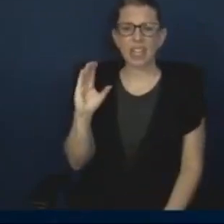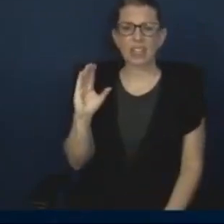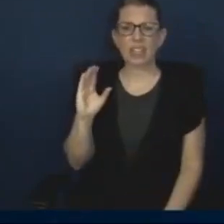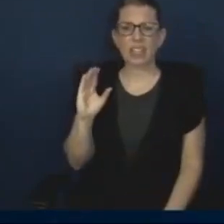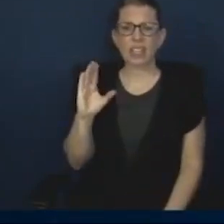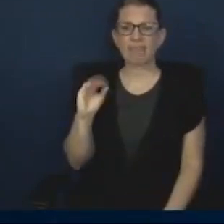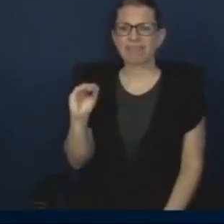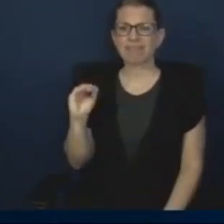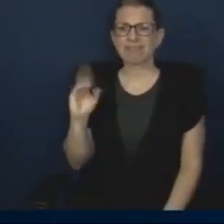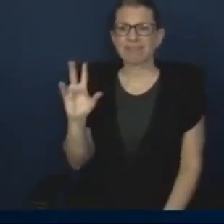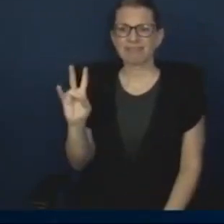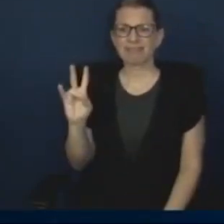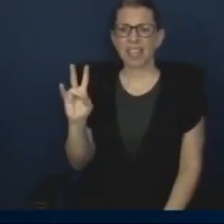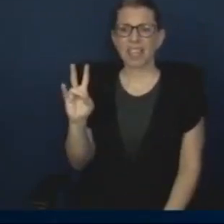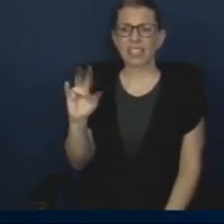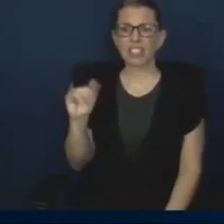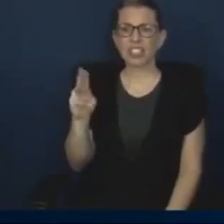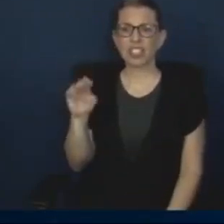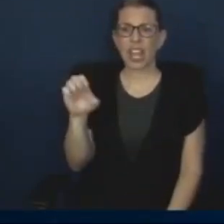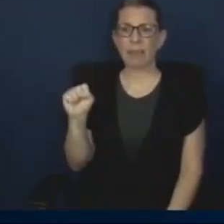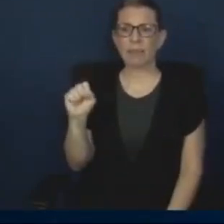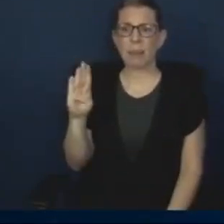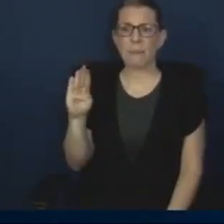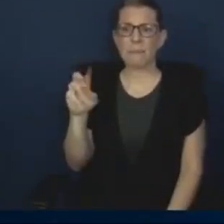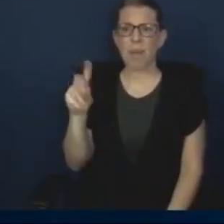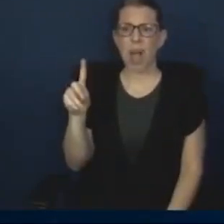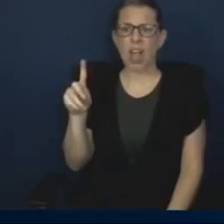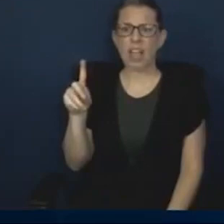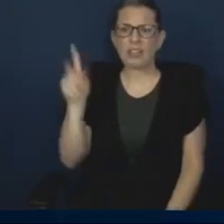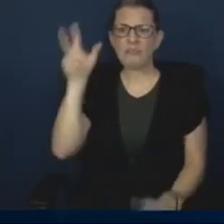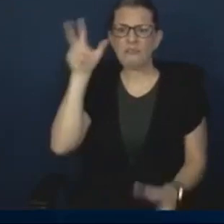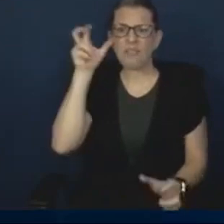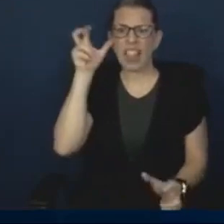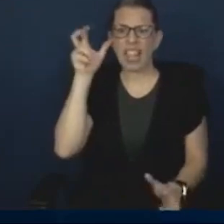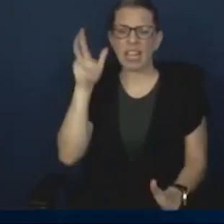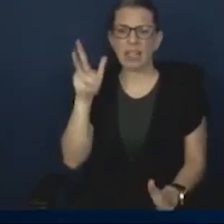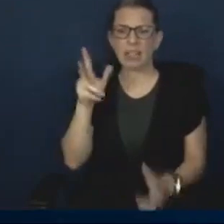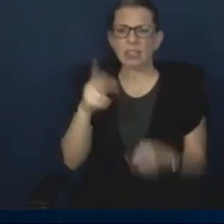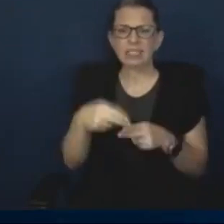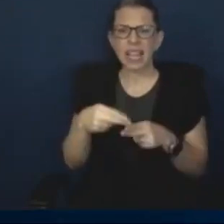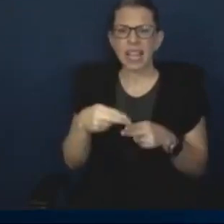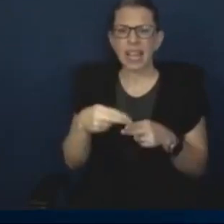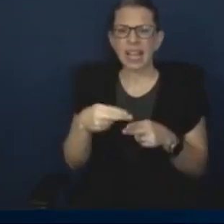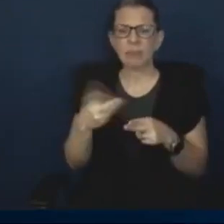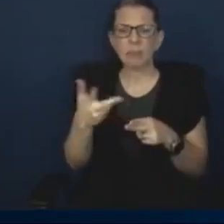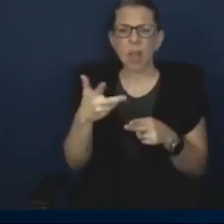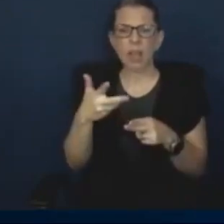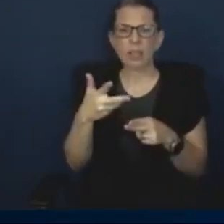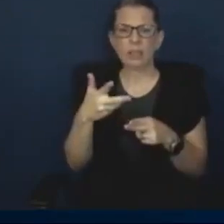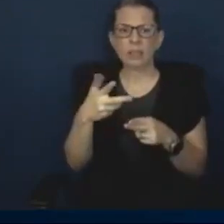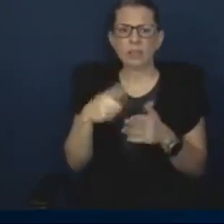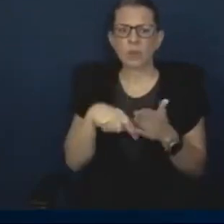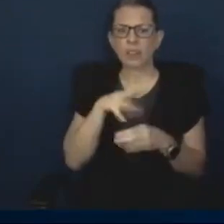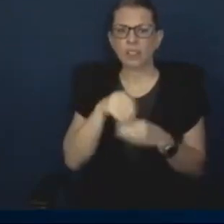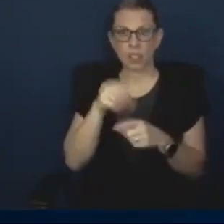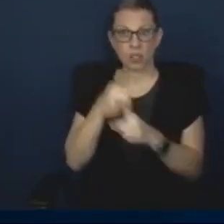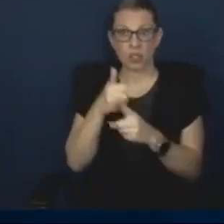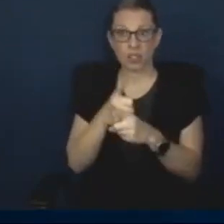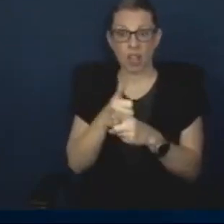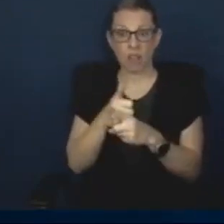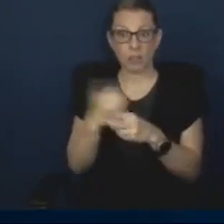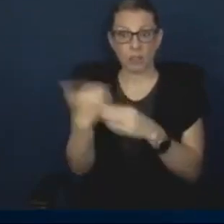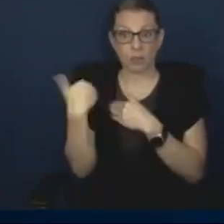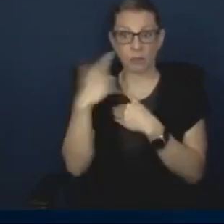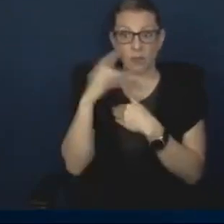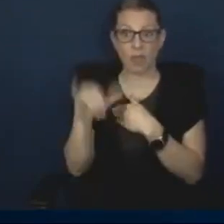called it COVID Zapper or something, but what was in that name? And are you responsible for that? I had nothing to do